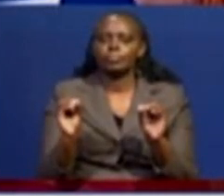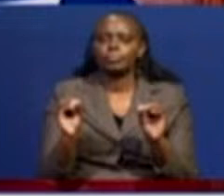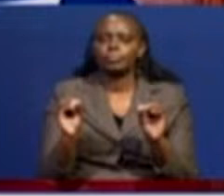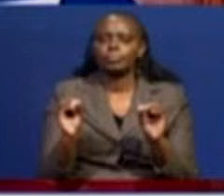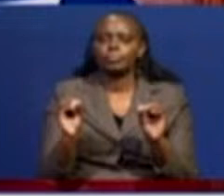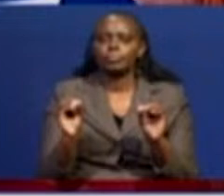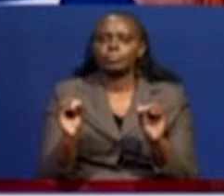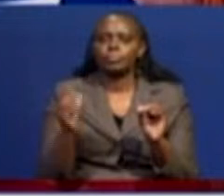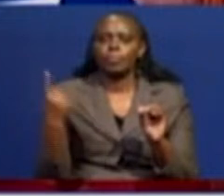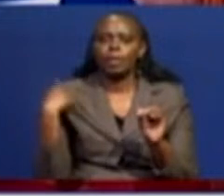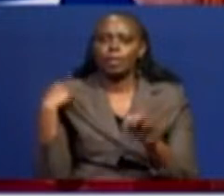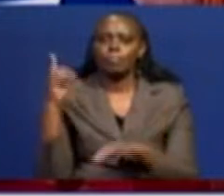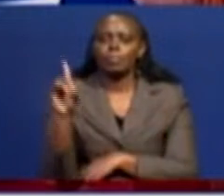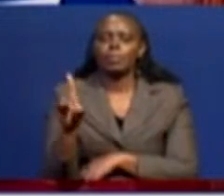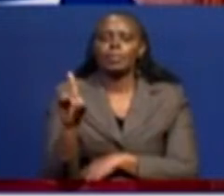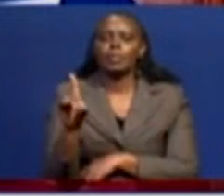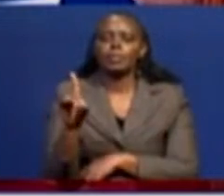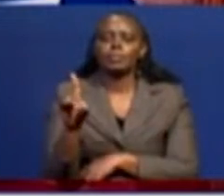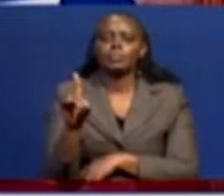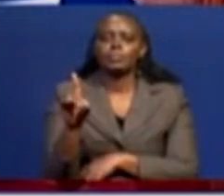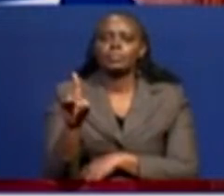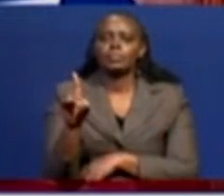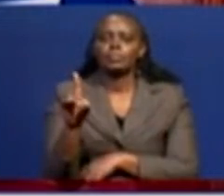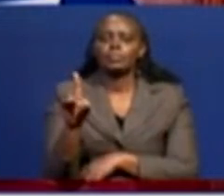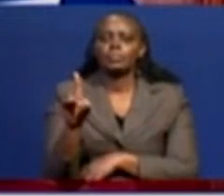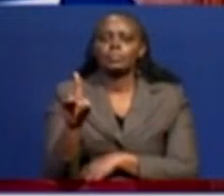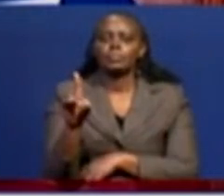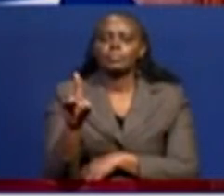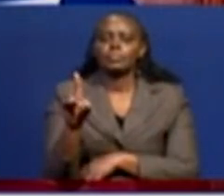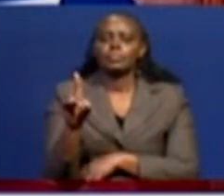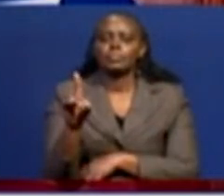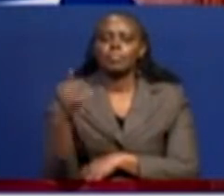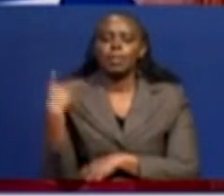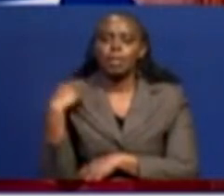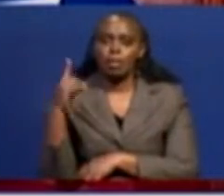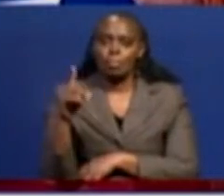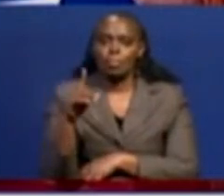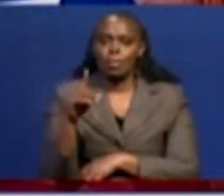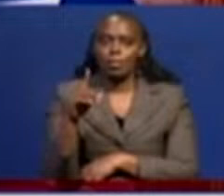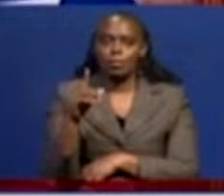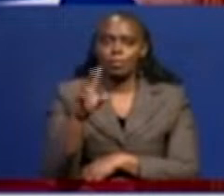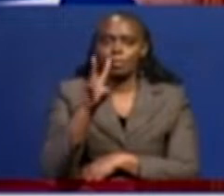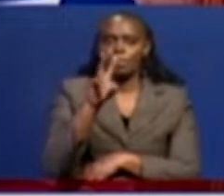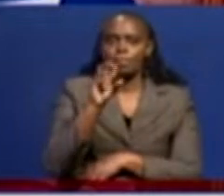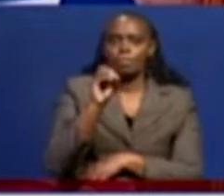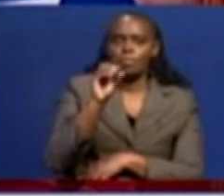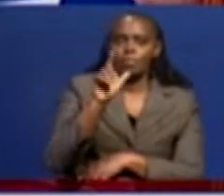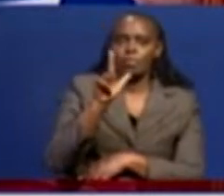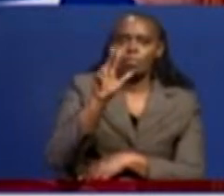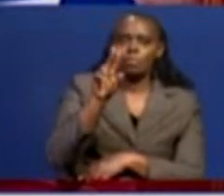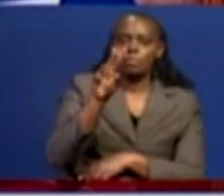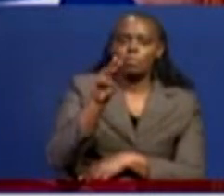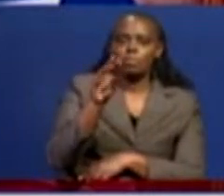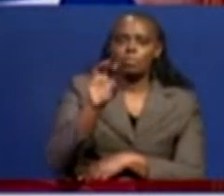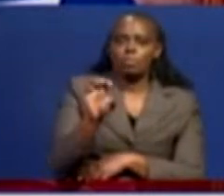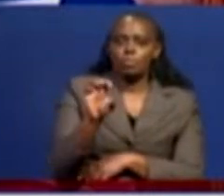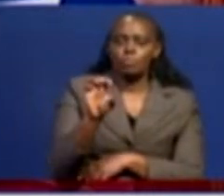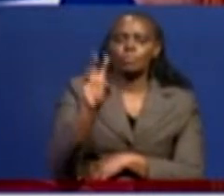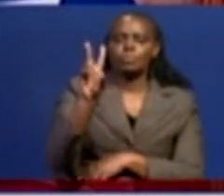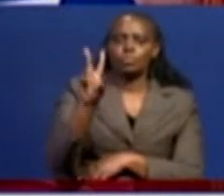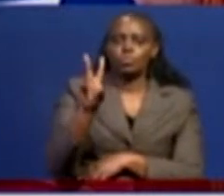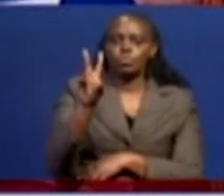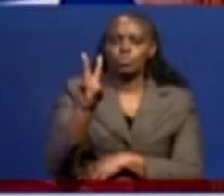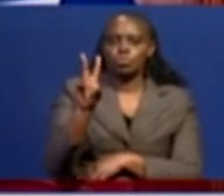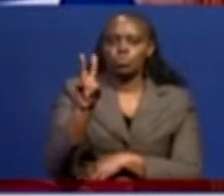Let's go to ground number 1, and Honorable Senators, I'll be referring largely to volume 2 of the bundle